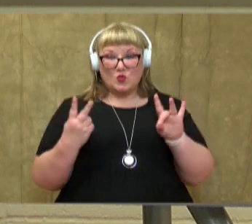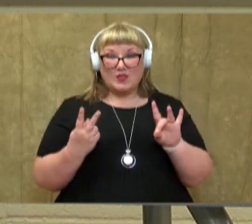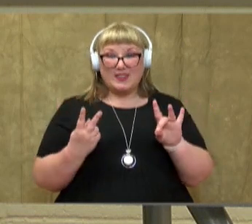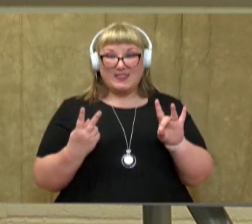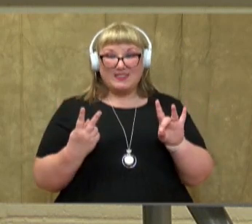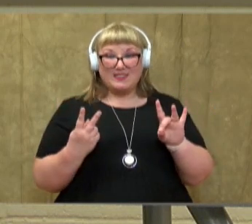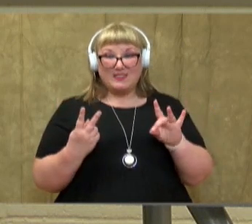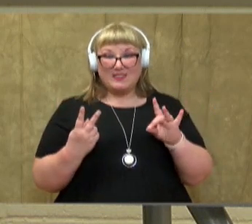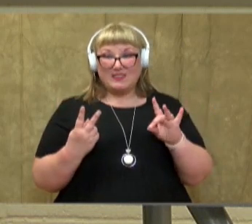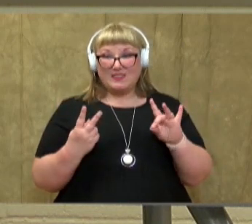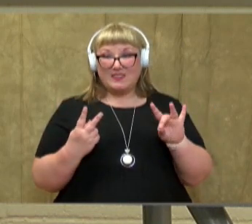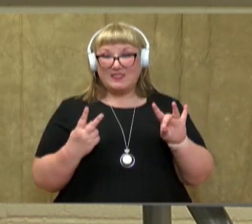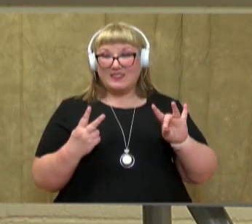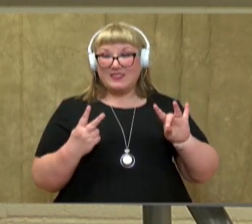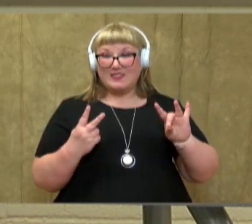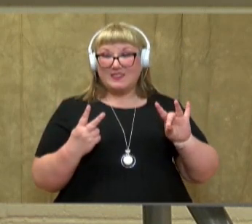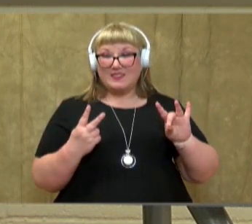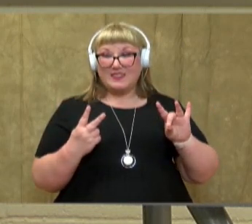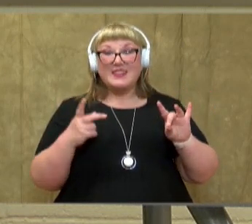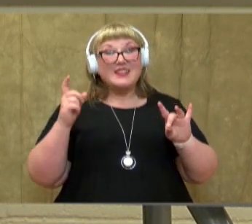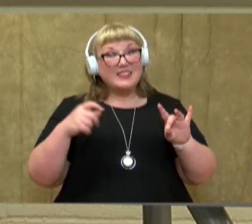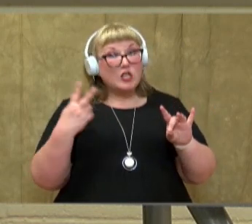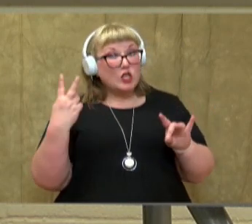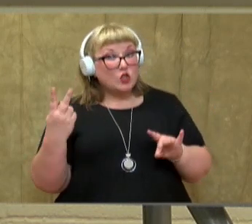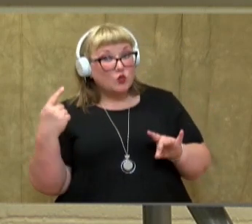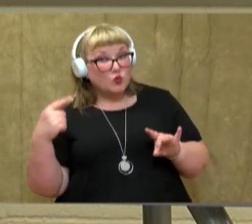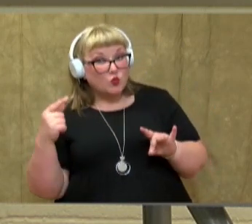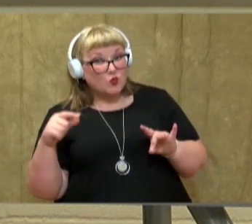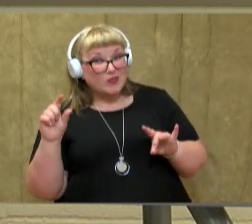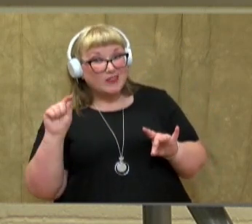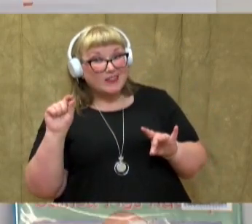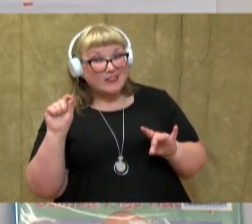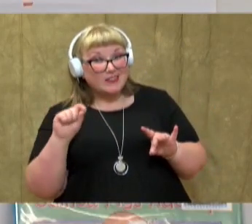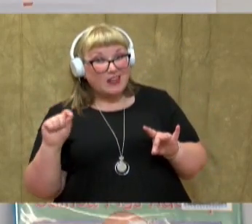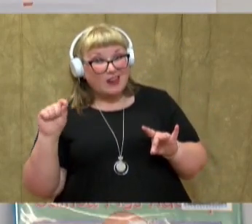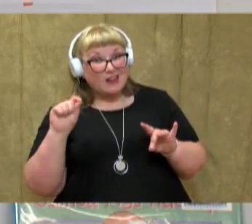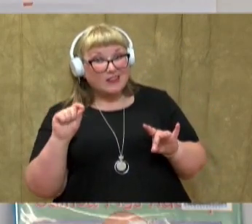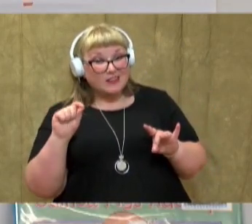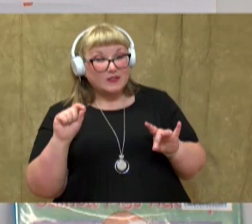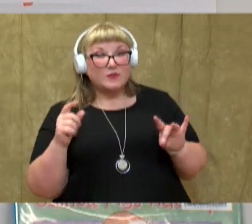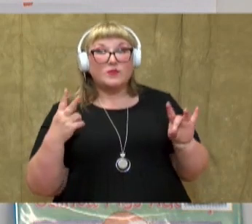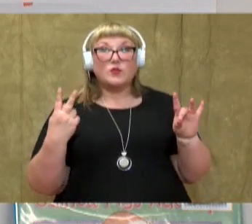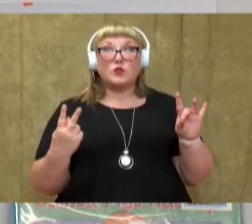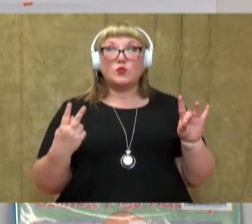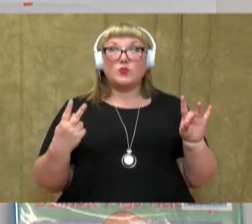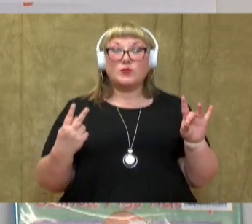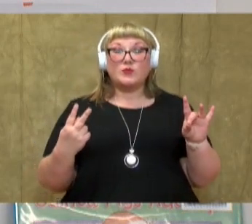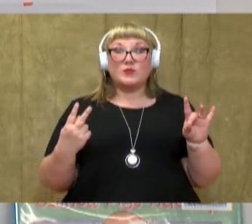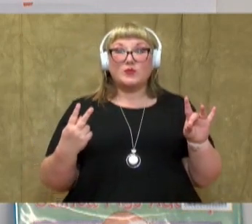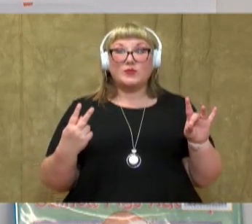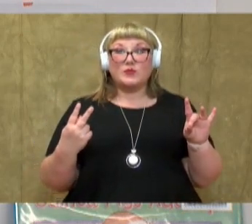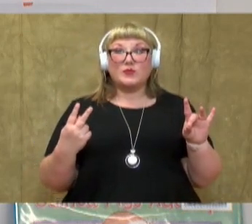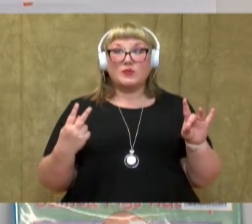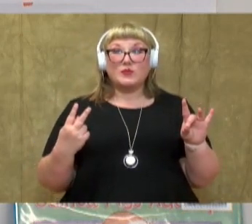1, 2. So we need 2 green dots in our ten frame.